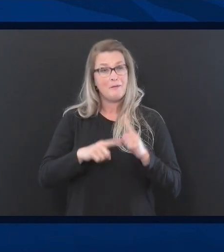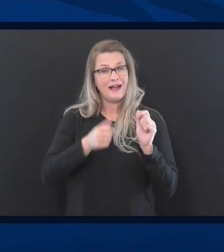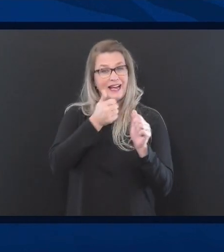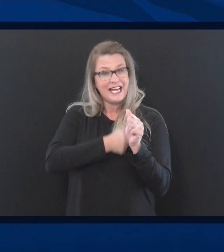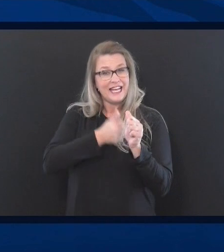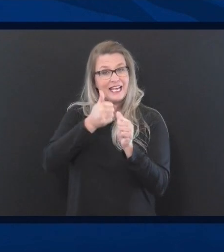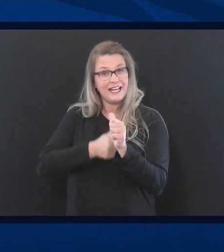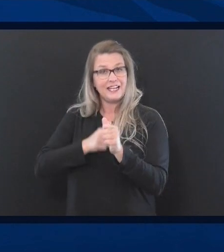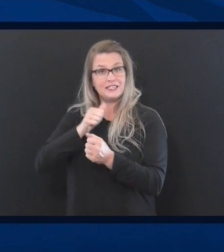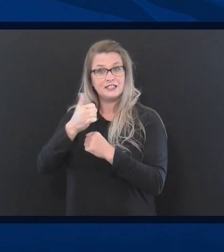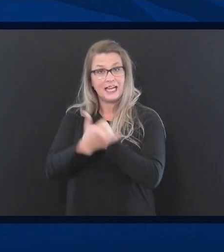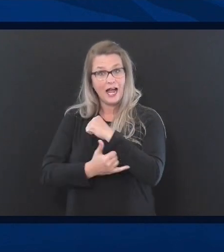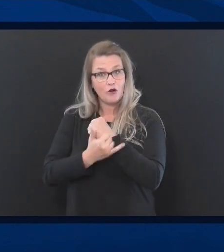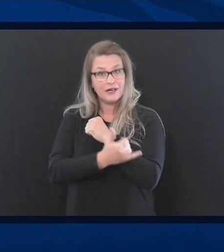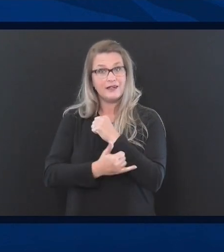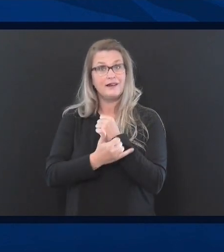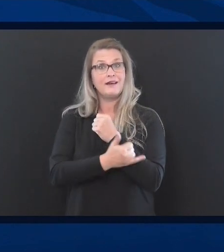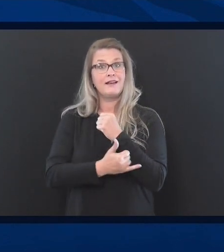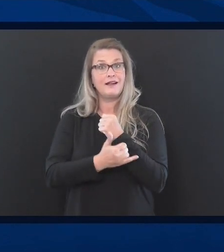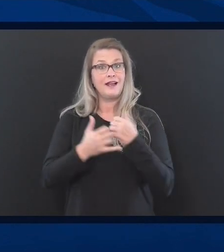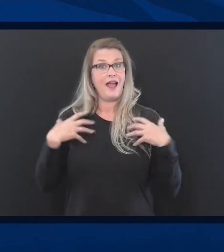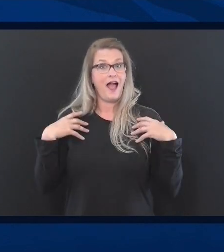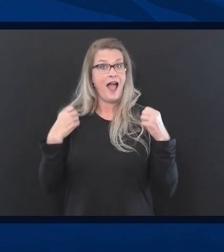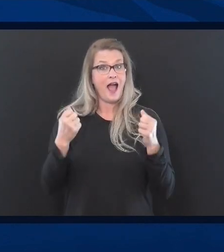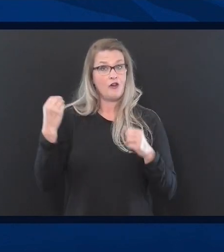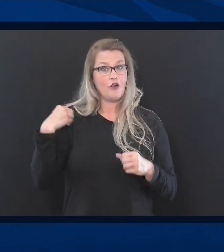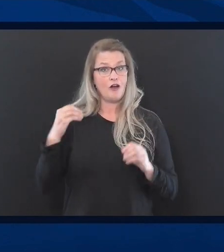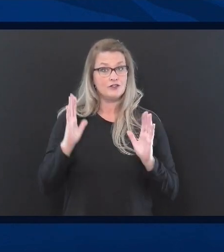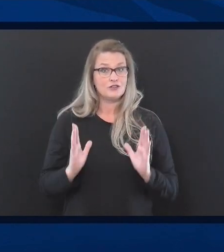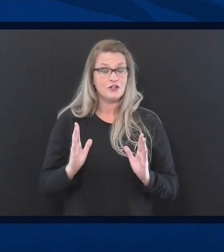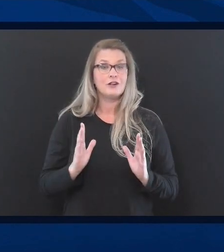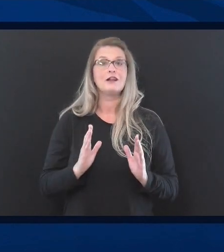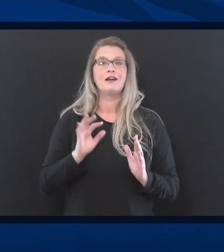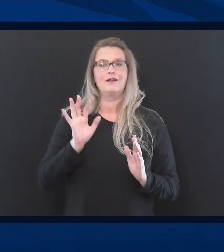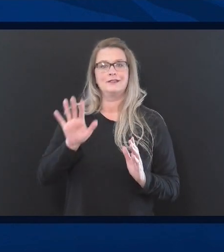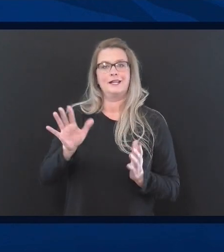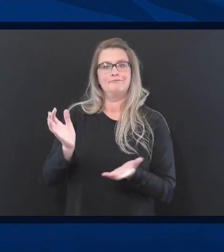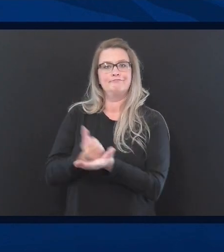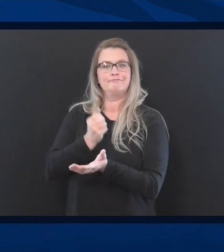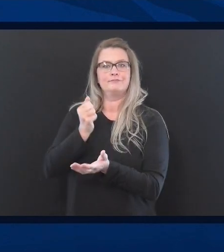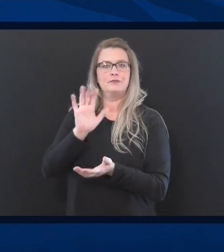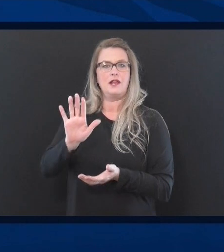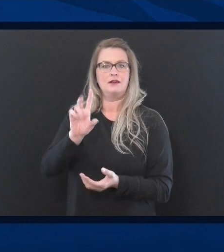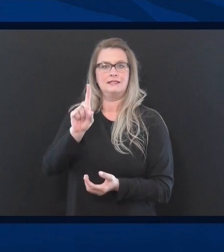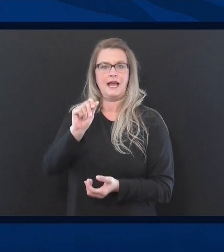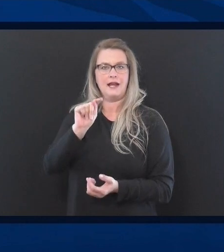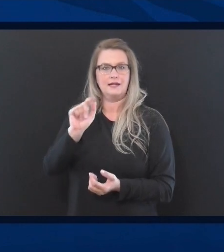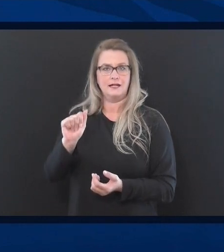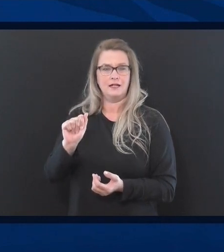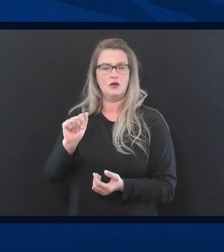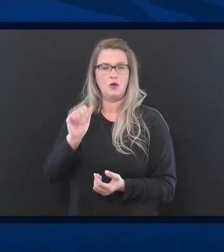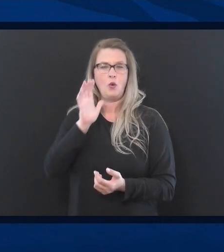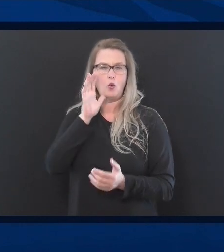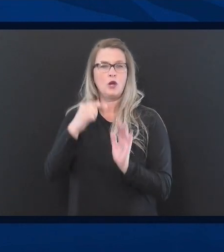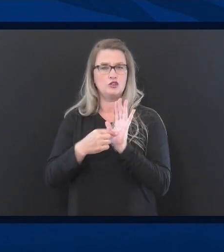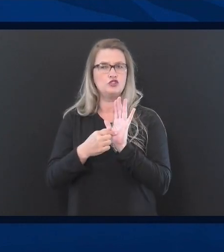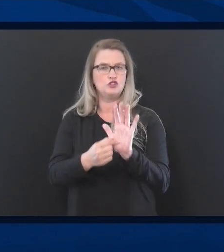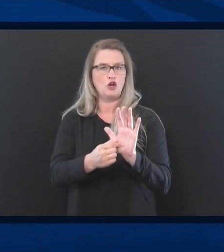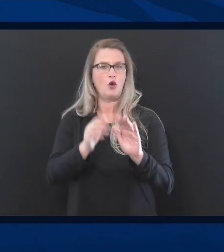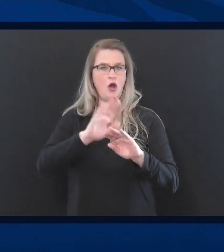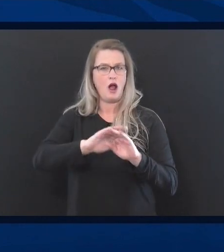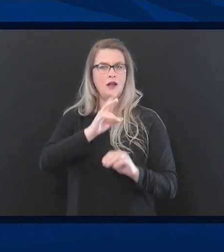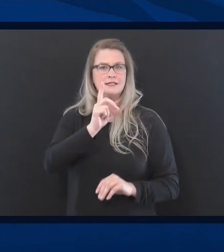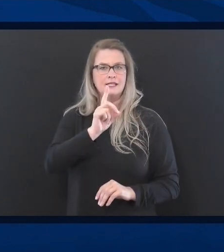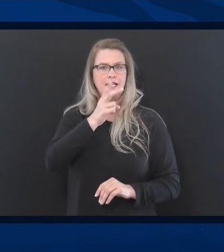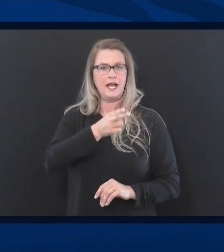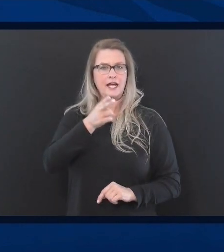health officer and each county to get these data. And we will show this data on the